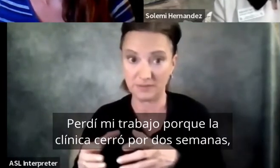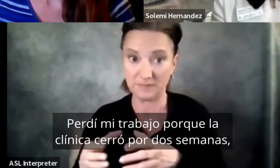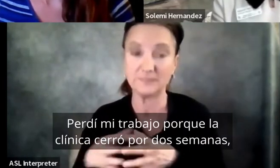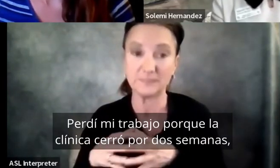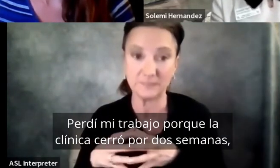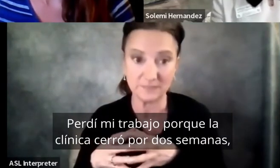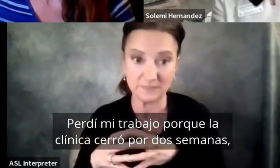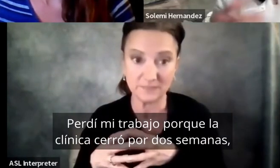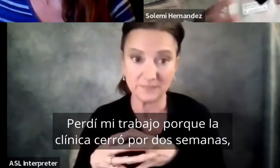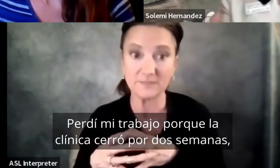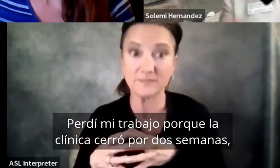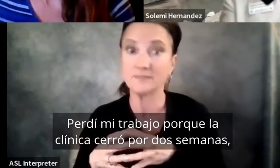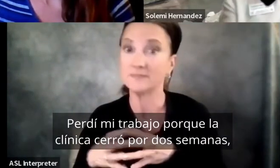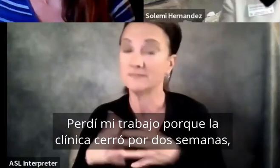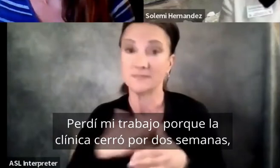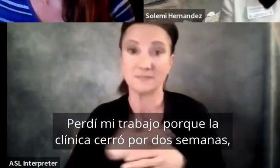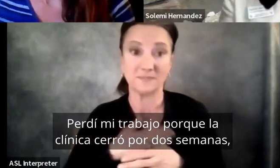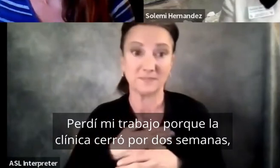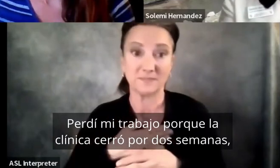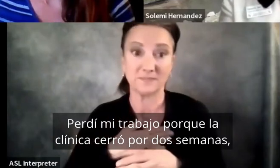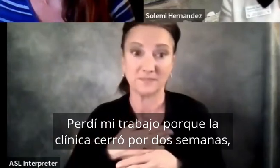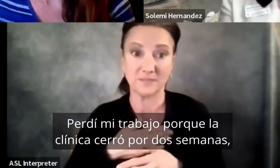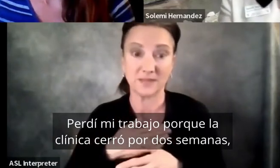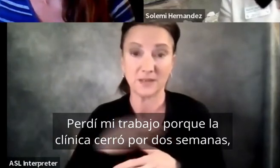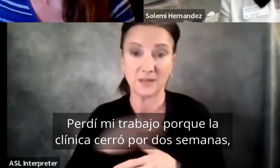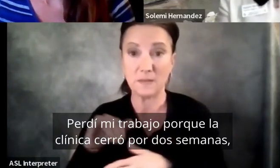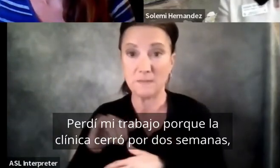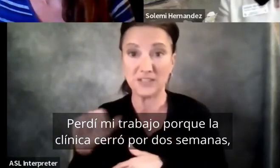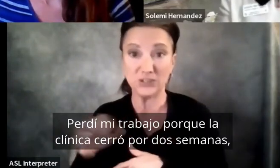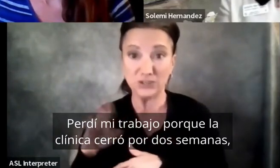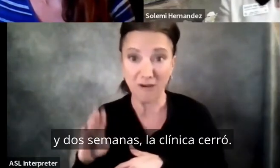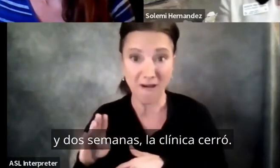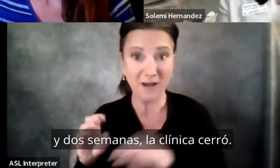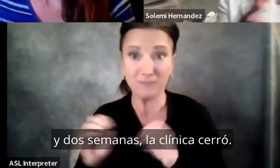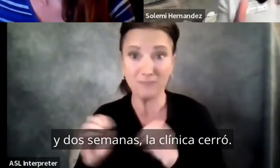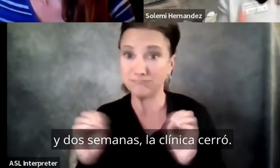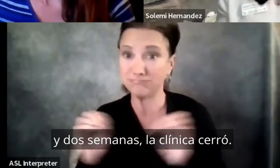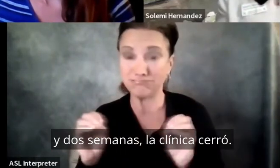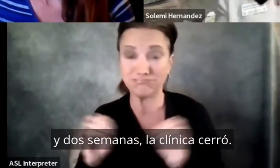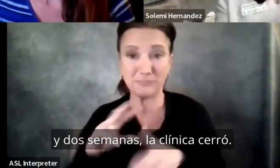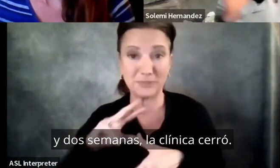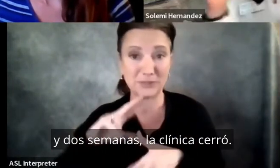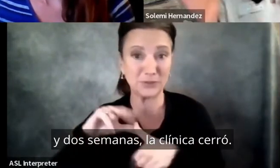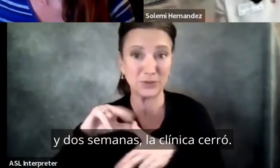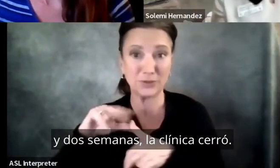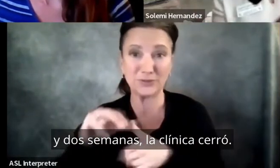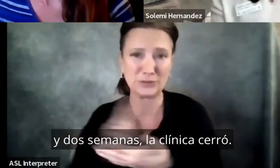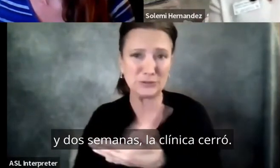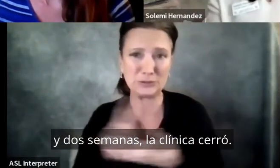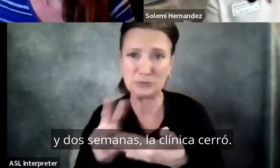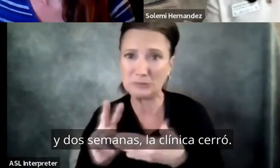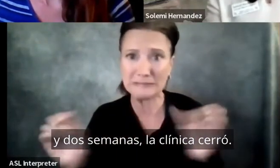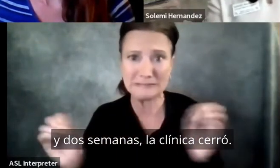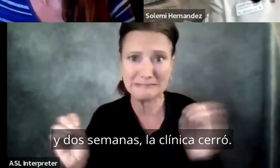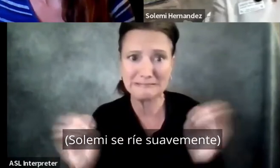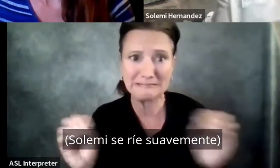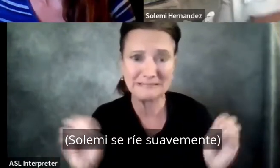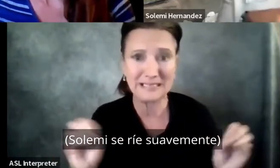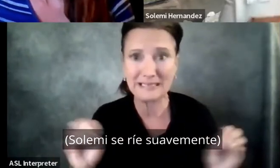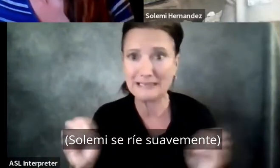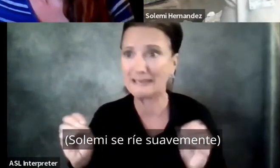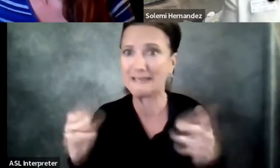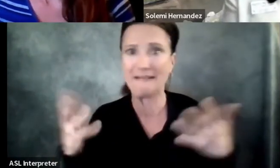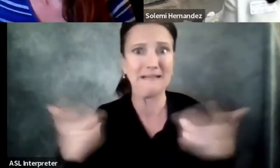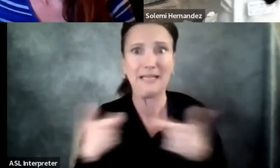technician. I lost my job because the clinic closed for 2 weeks, and 2 weeks, the clinic went out of business.